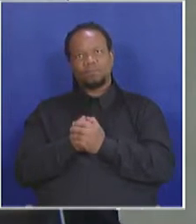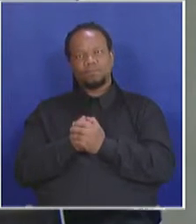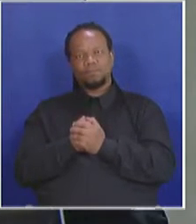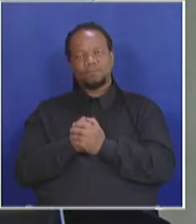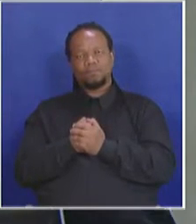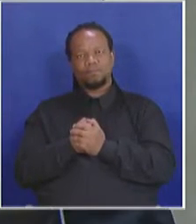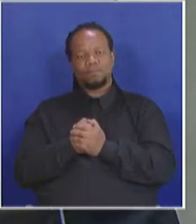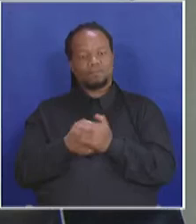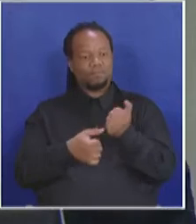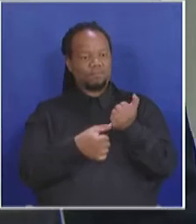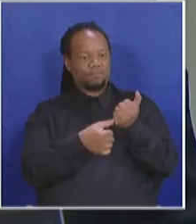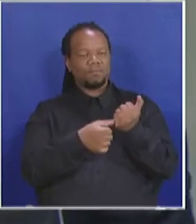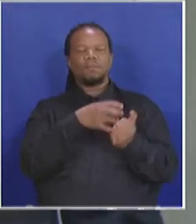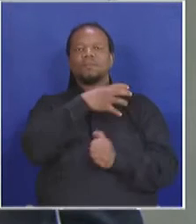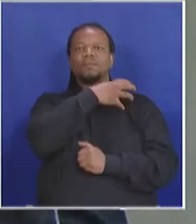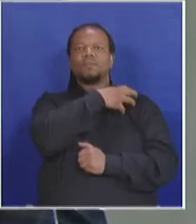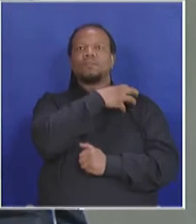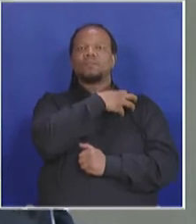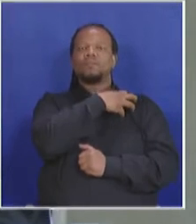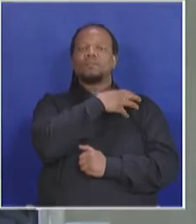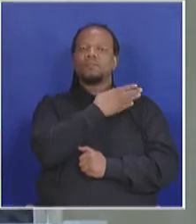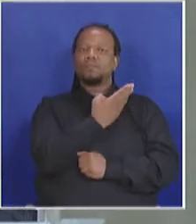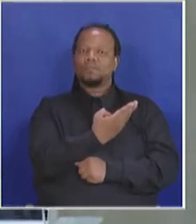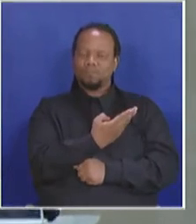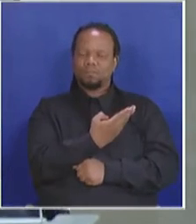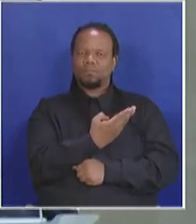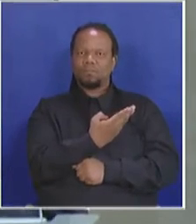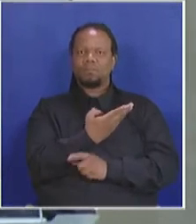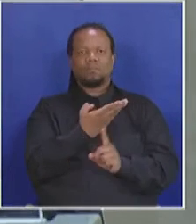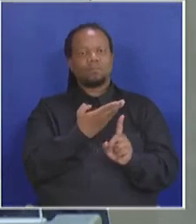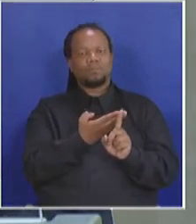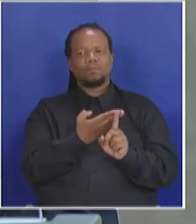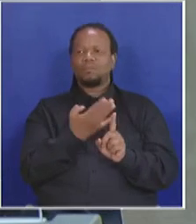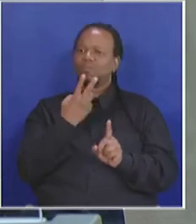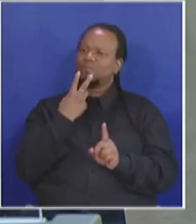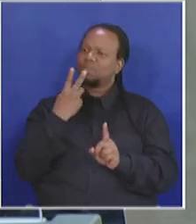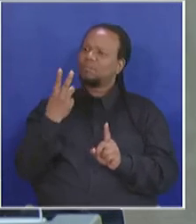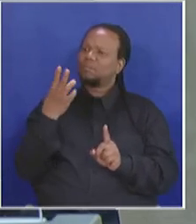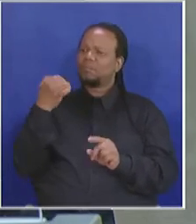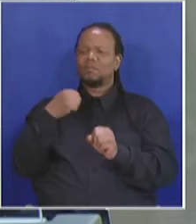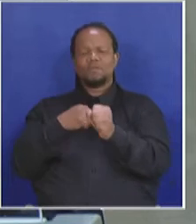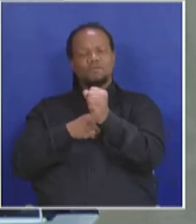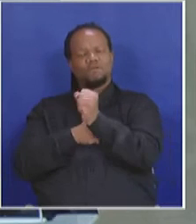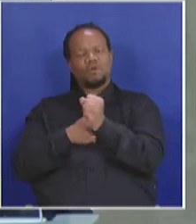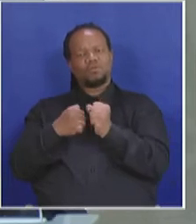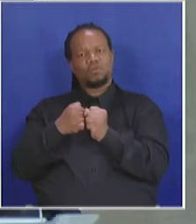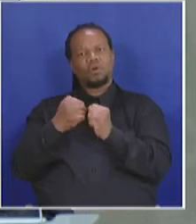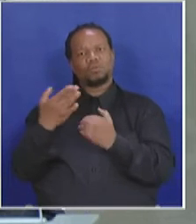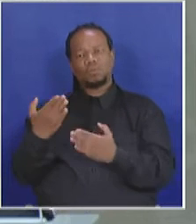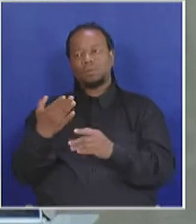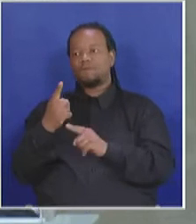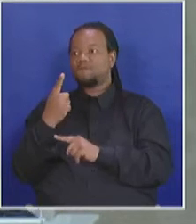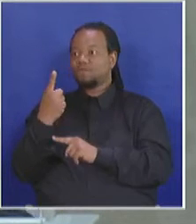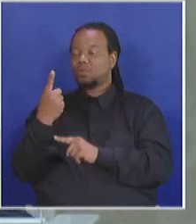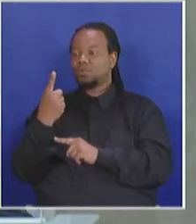Minister, Deputy Minister, one can never look at infrastructure without looking at the impact of it on